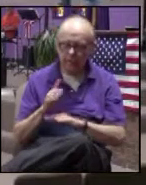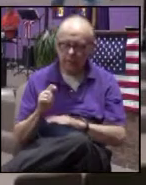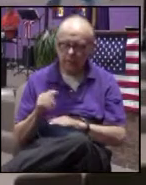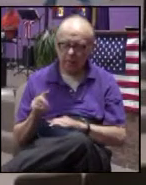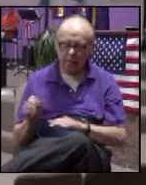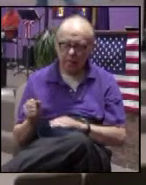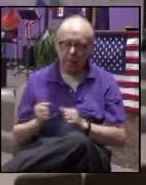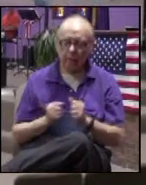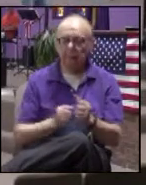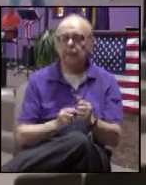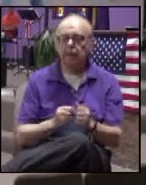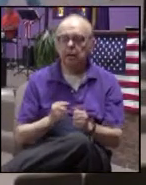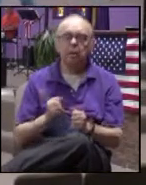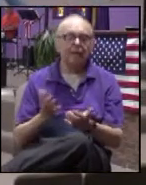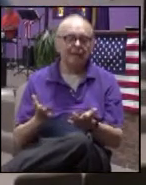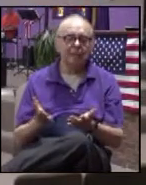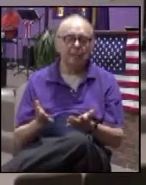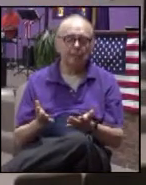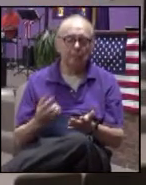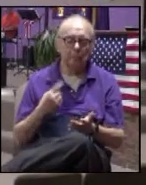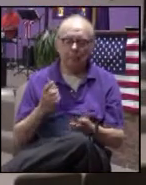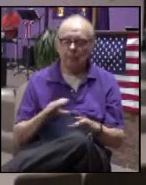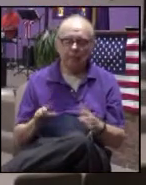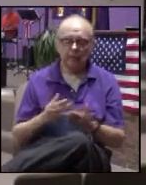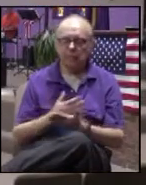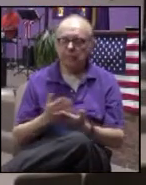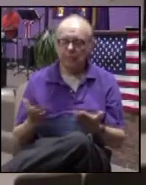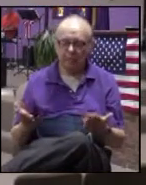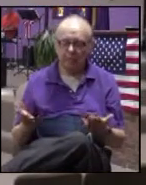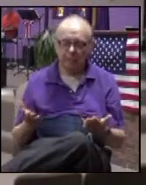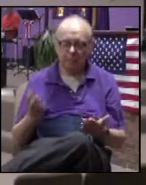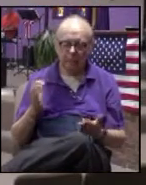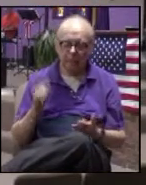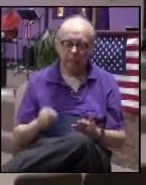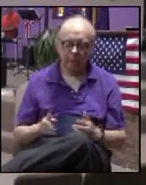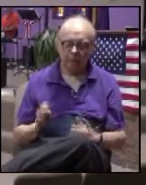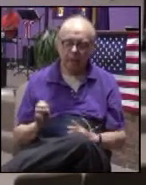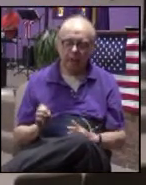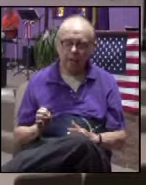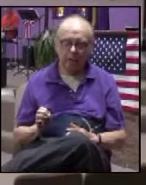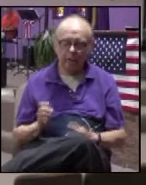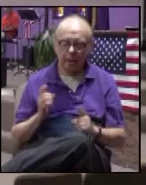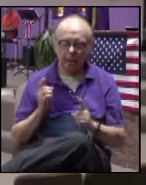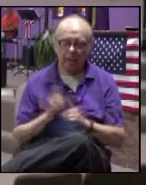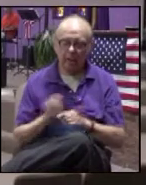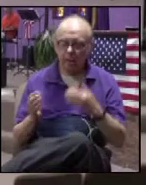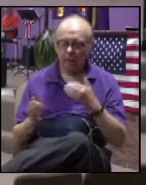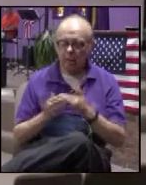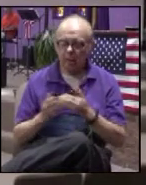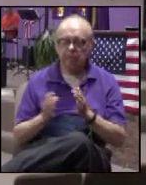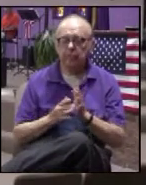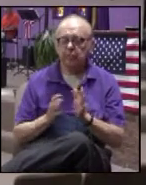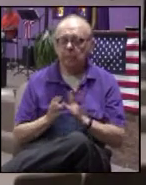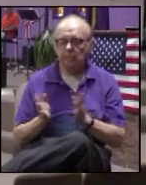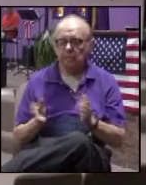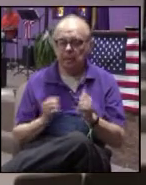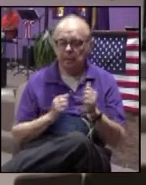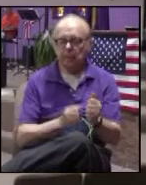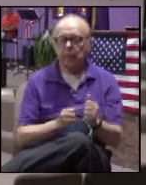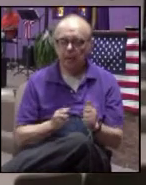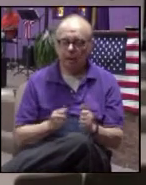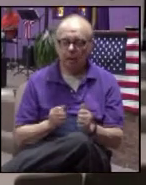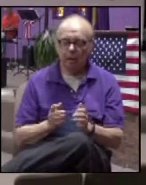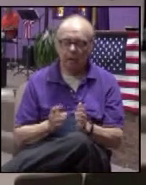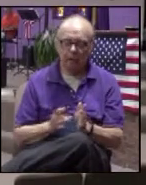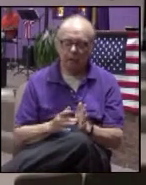follow in His footsteps. We have to do the same thing. We have to be right next to Jesus. To follow Him means